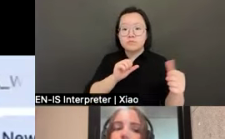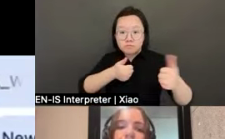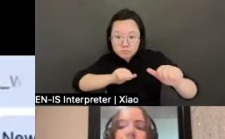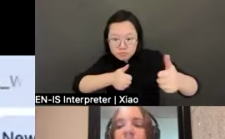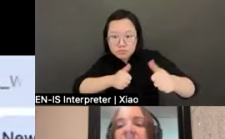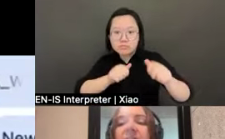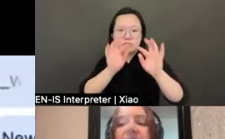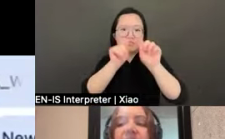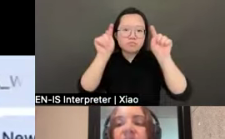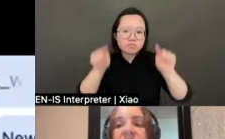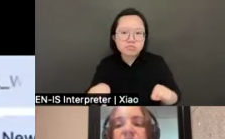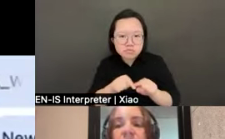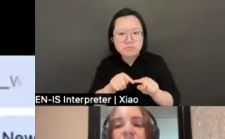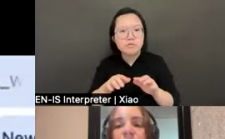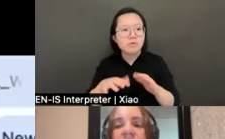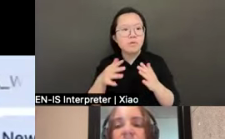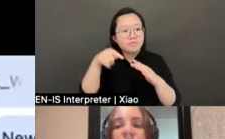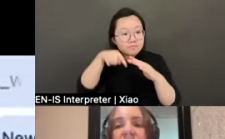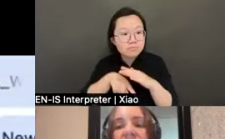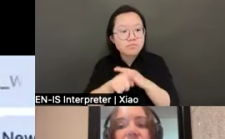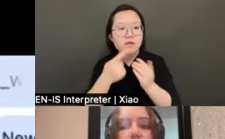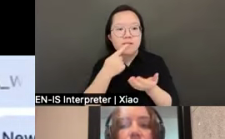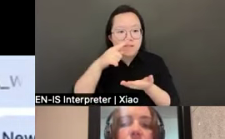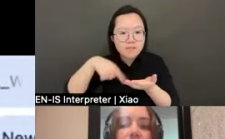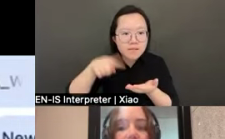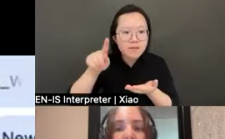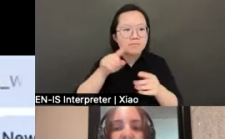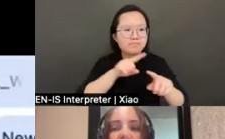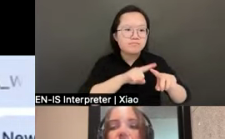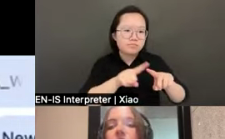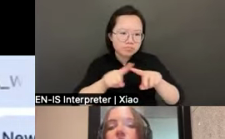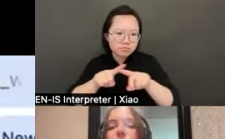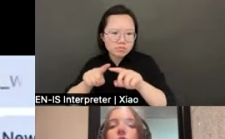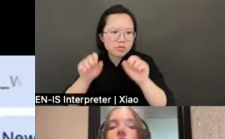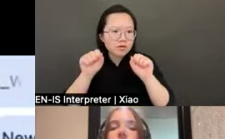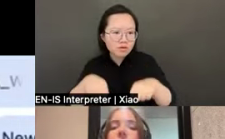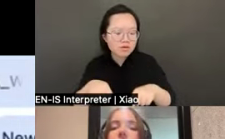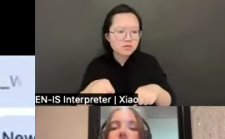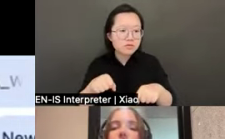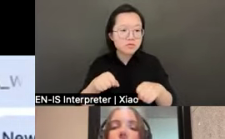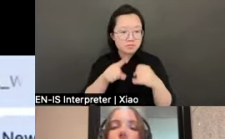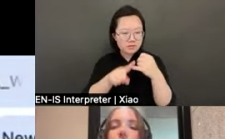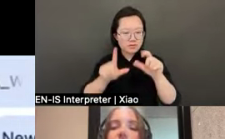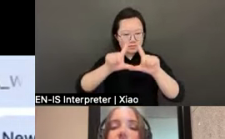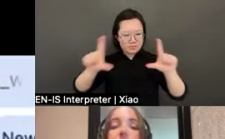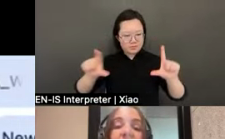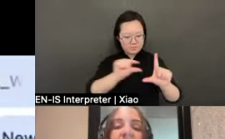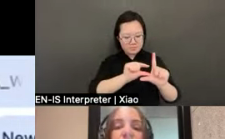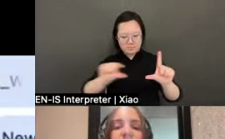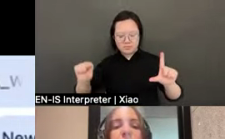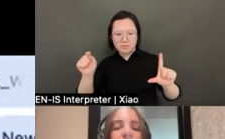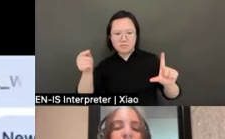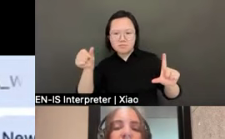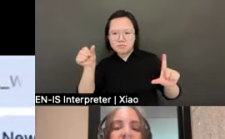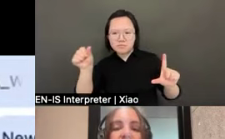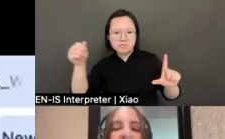on. And then here, if you click on the I, so on information, you'll also see what KPIs